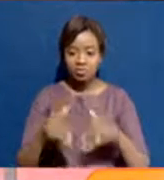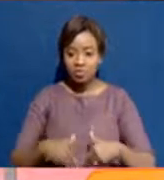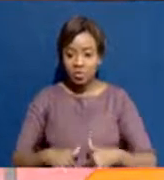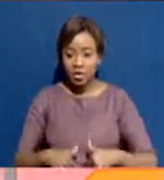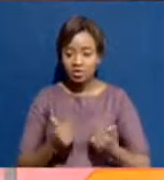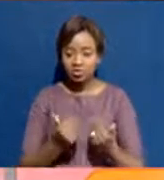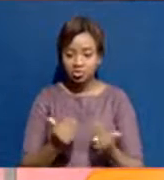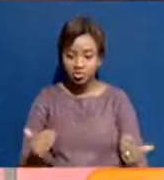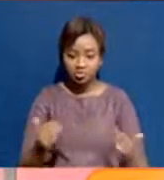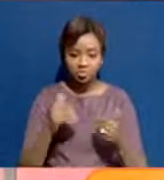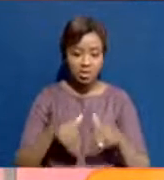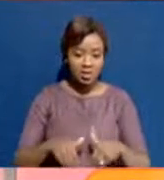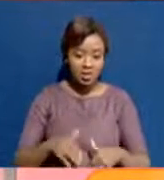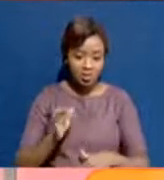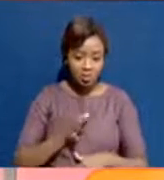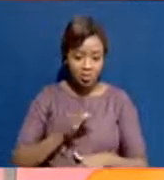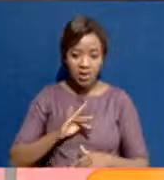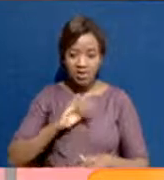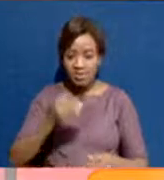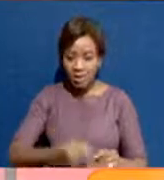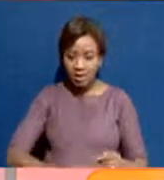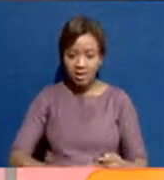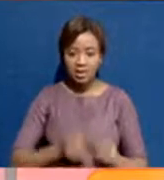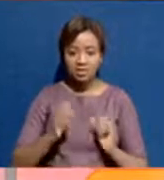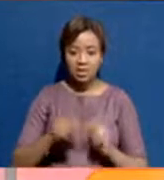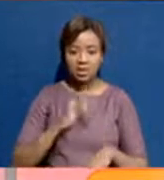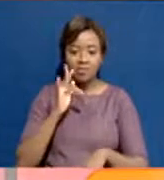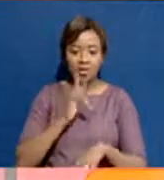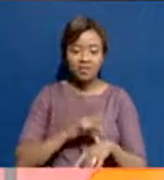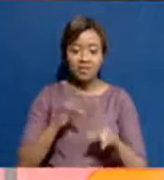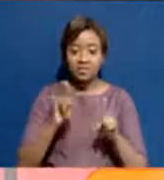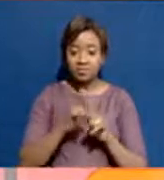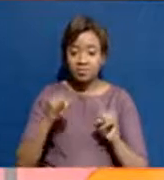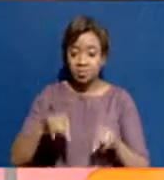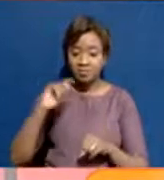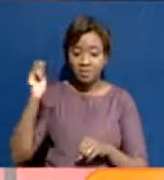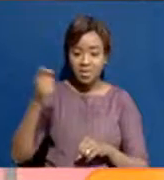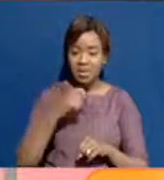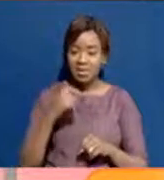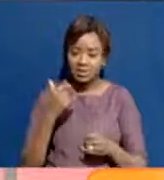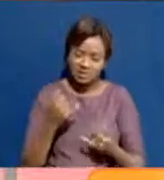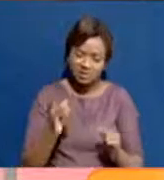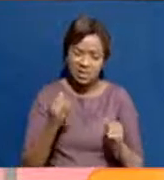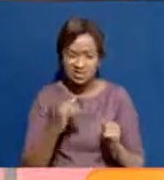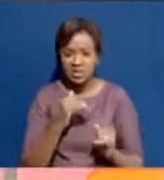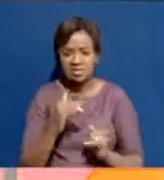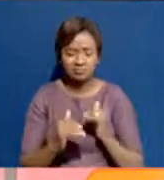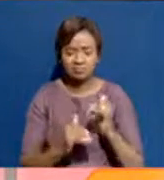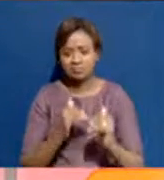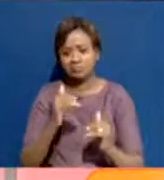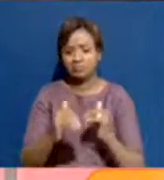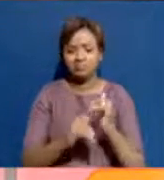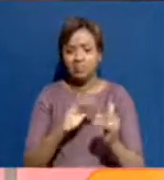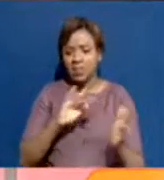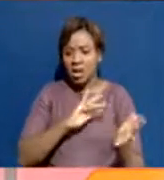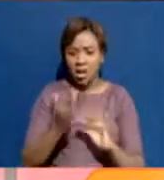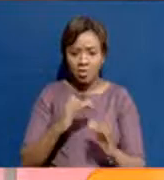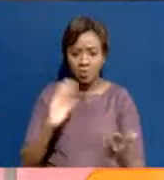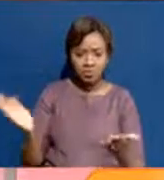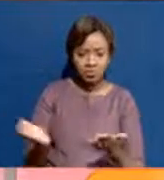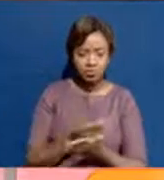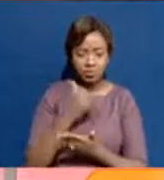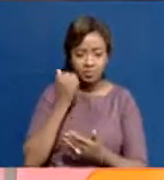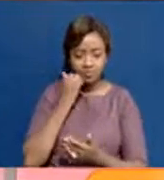Kenya is not left behind. Now, while the country has made some great strides against malaria in the last decade or so, it